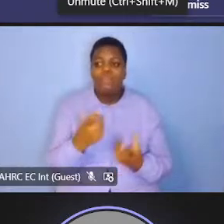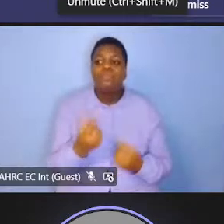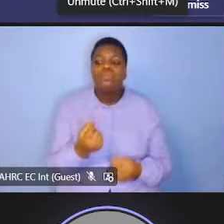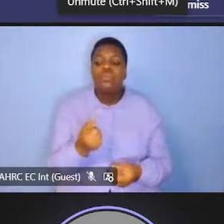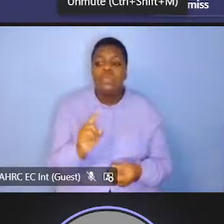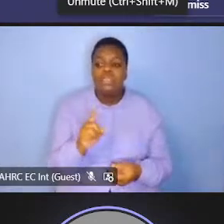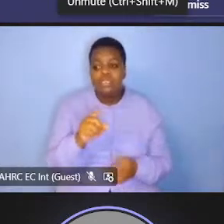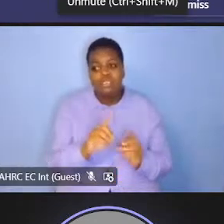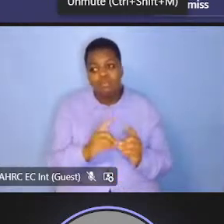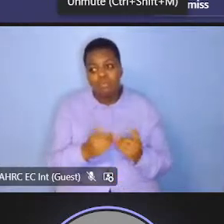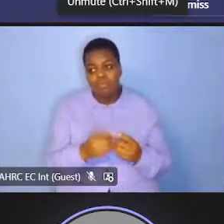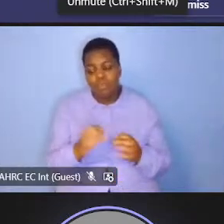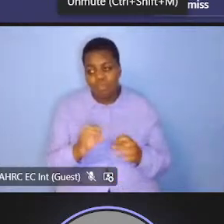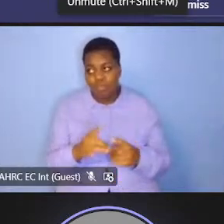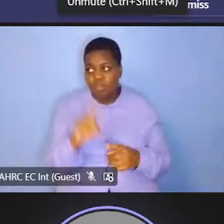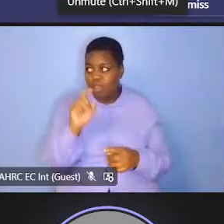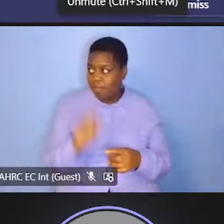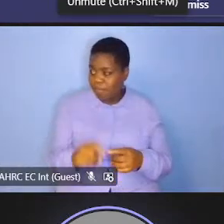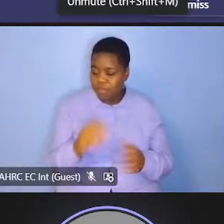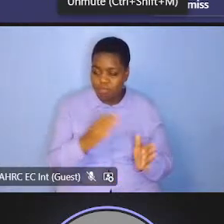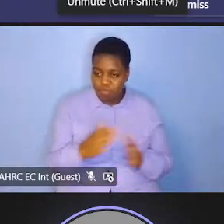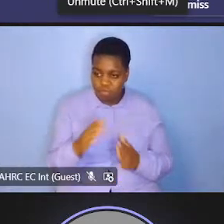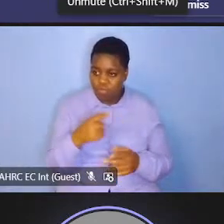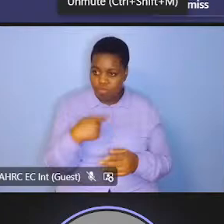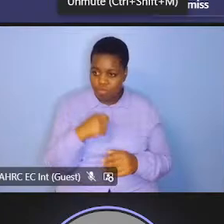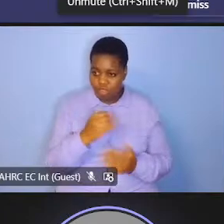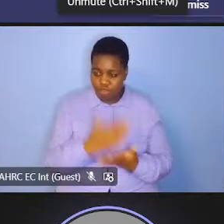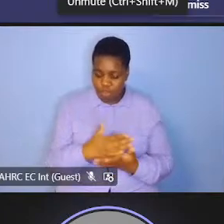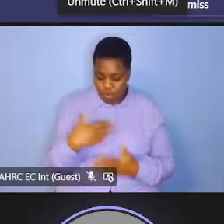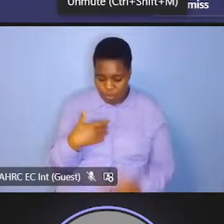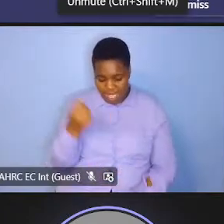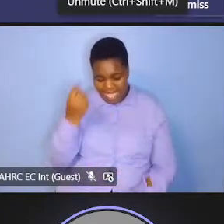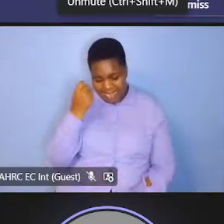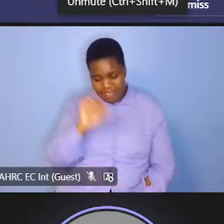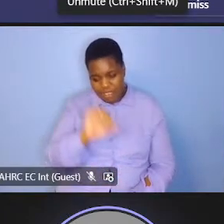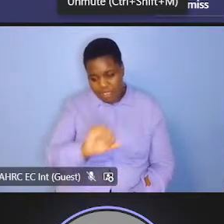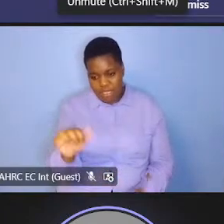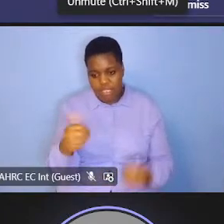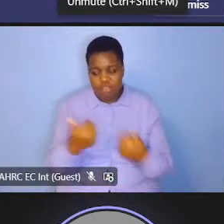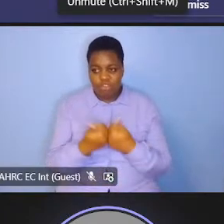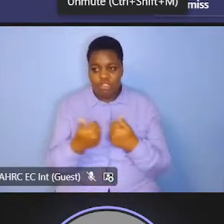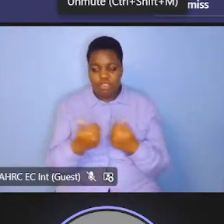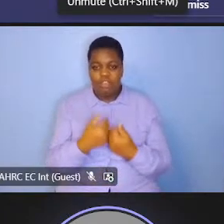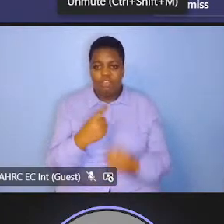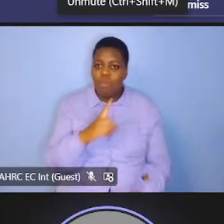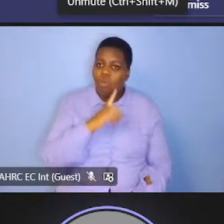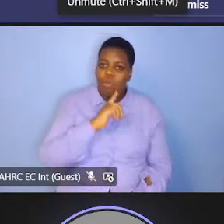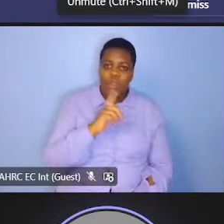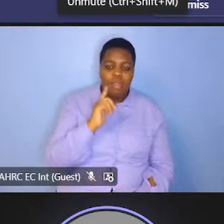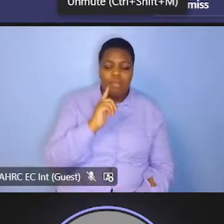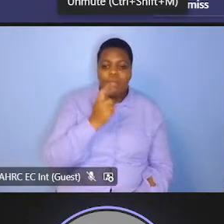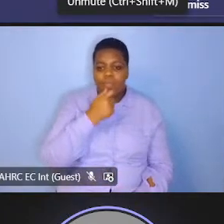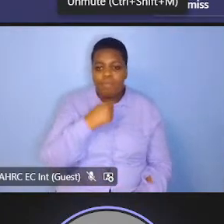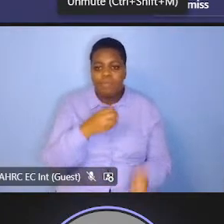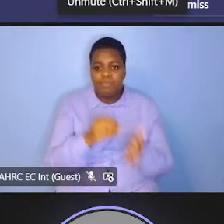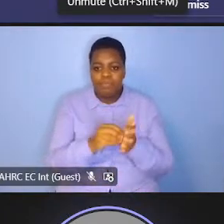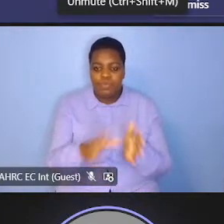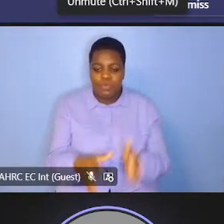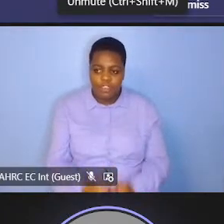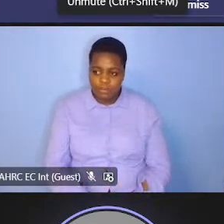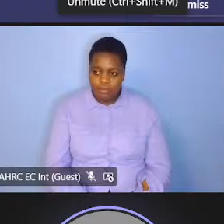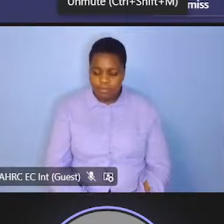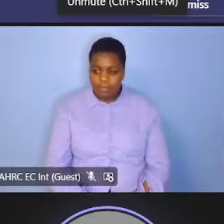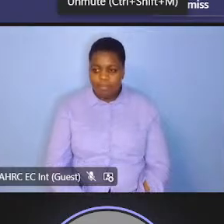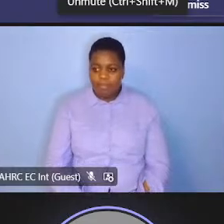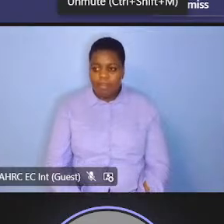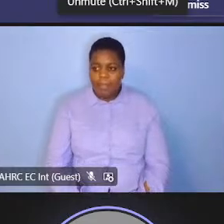of Education should address. We need to put ourselves in the shoes of the LGBTIQ learners. Can we move to